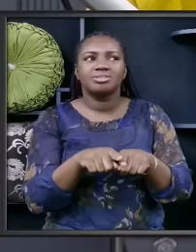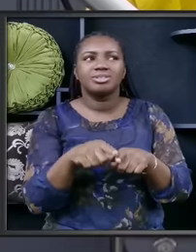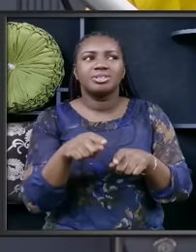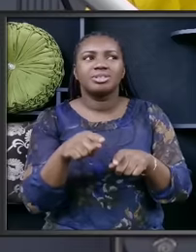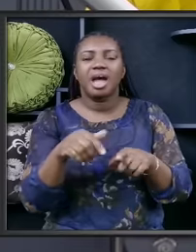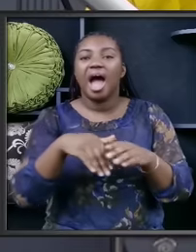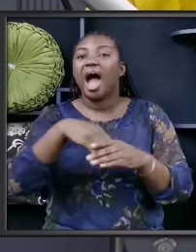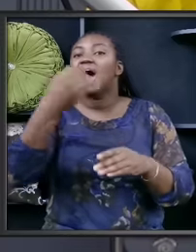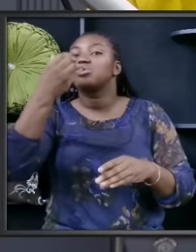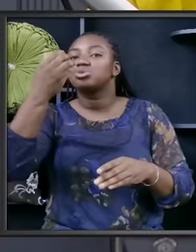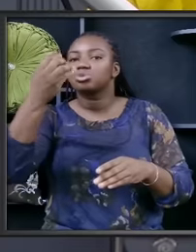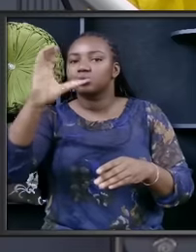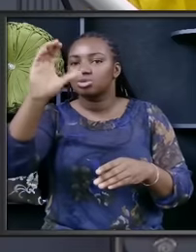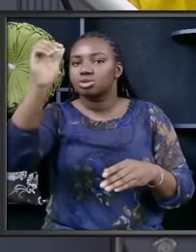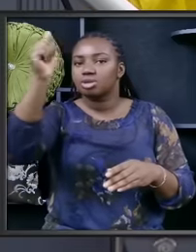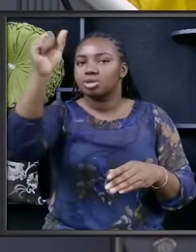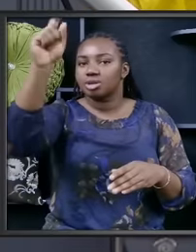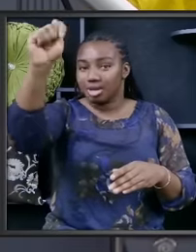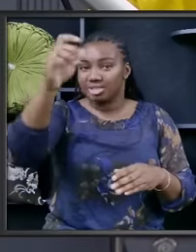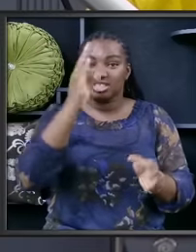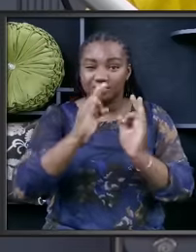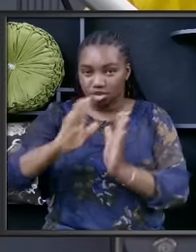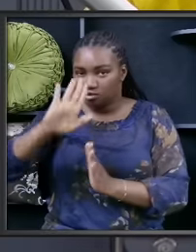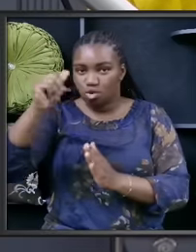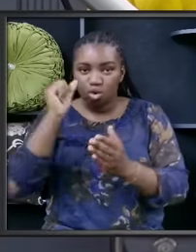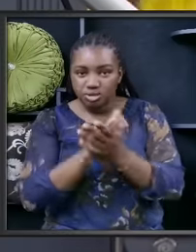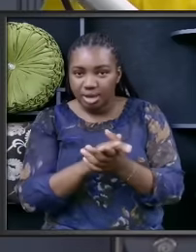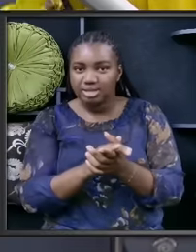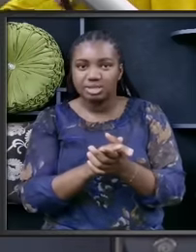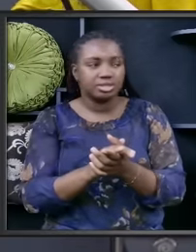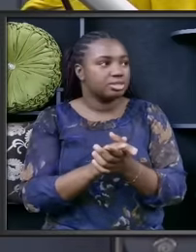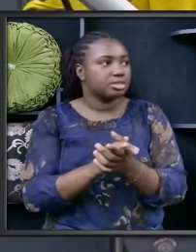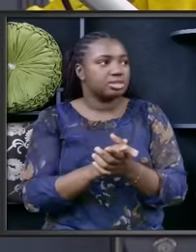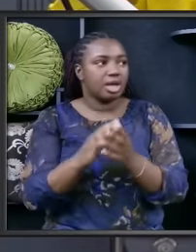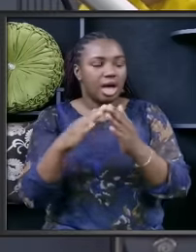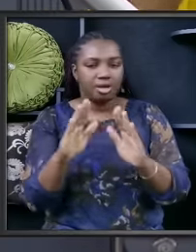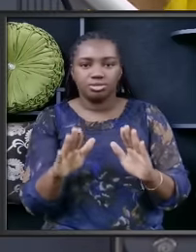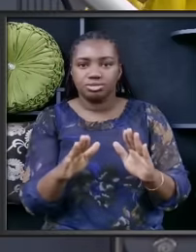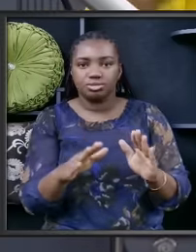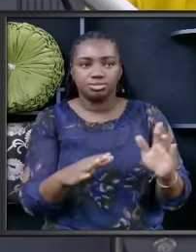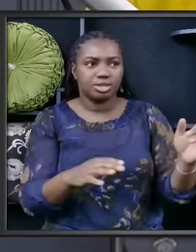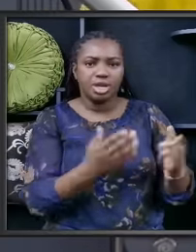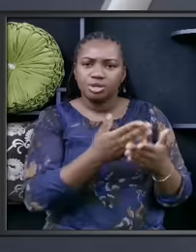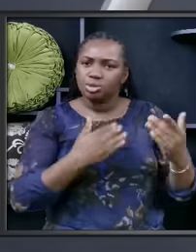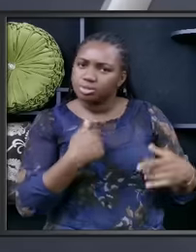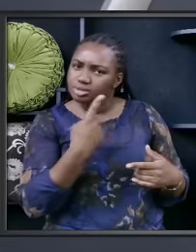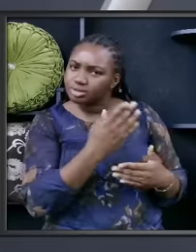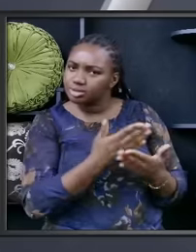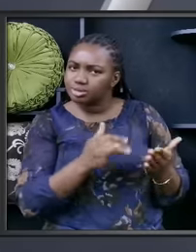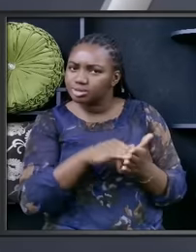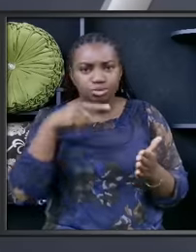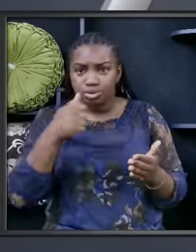an outcast if you leave your husband's house and come out. Okay, wait, somebody talk one thing with me here.